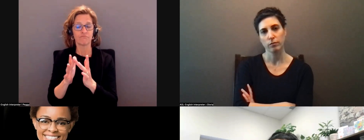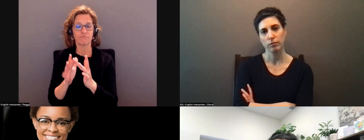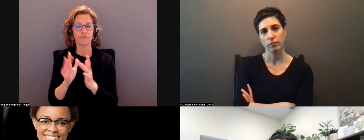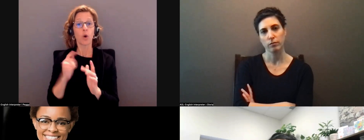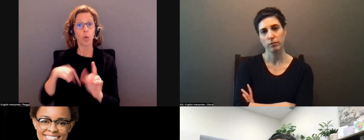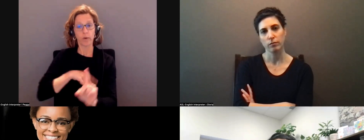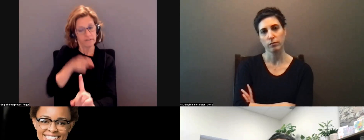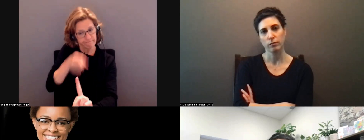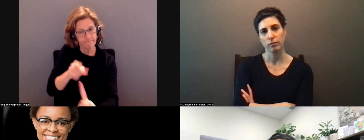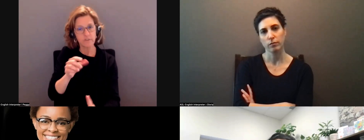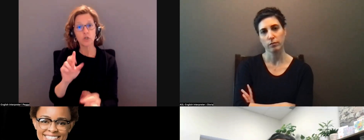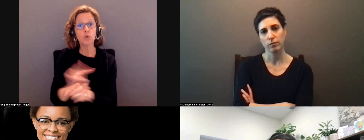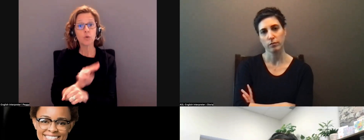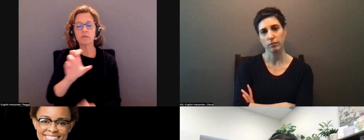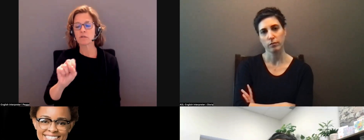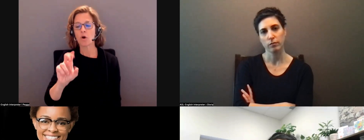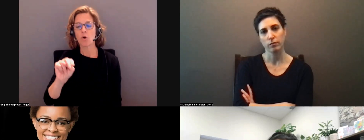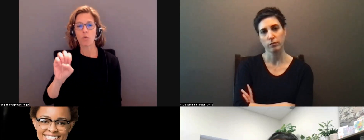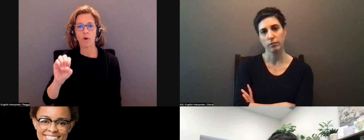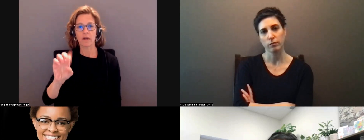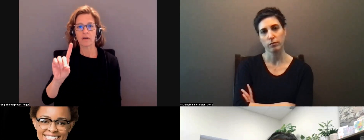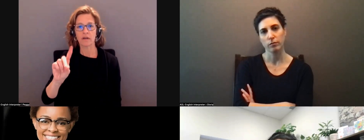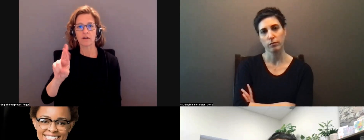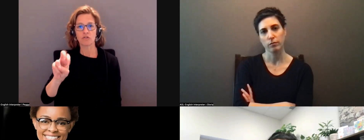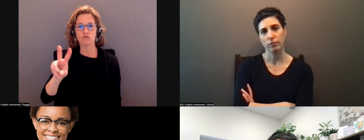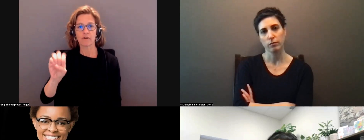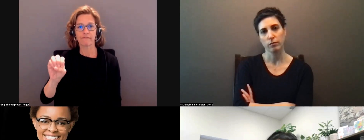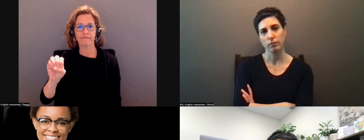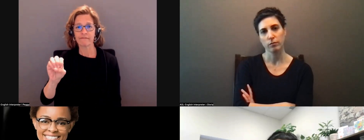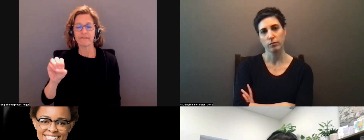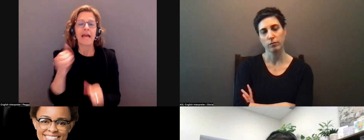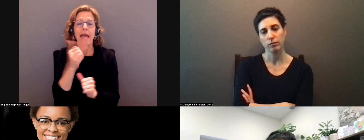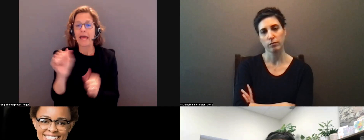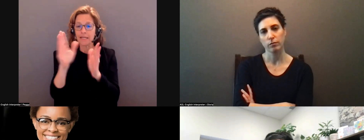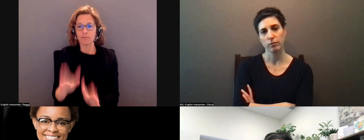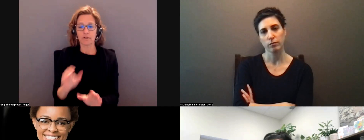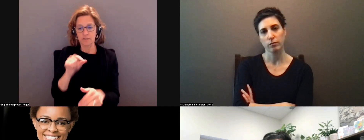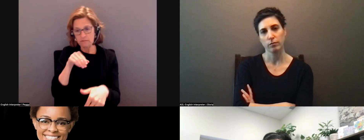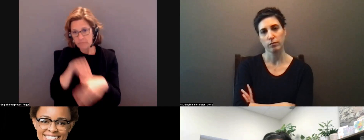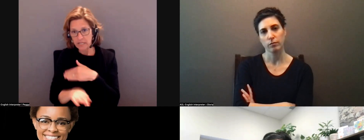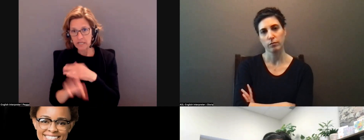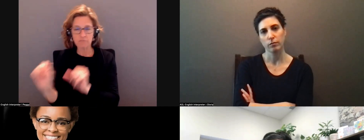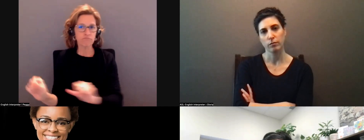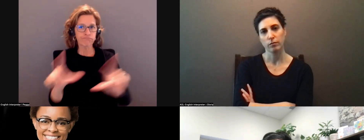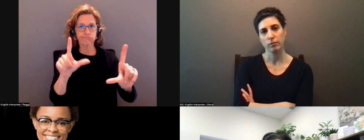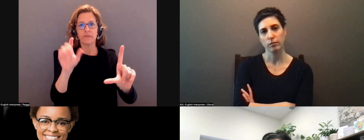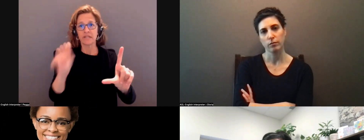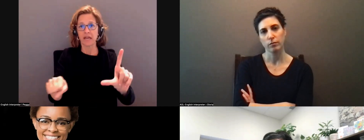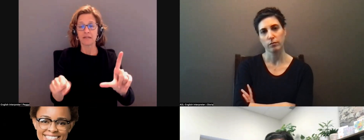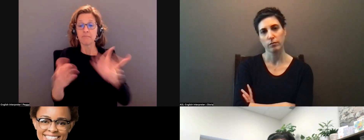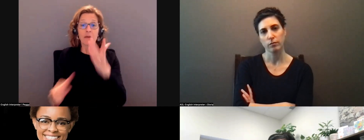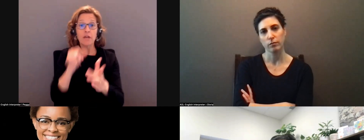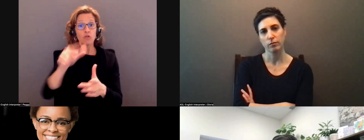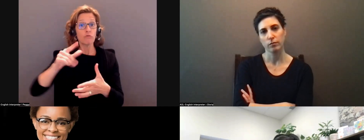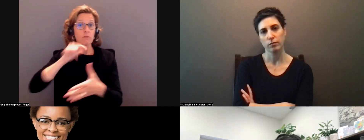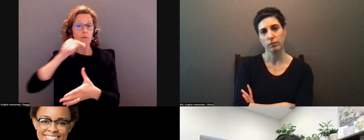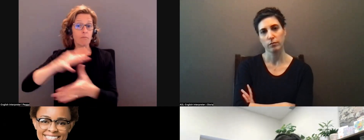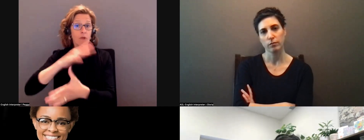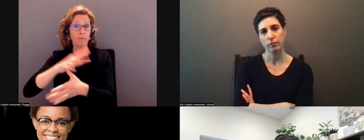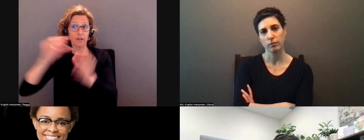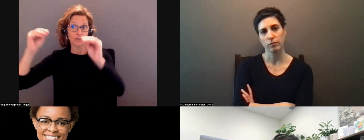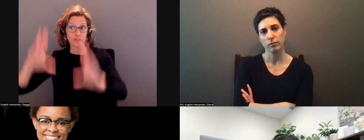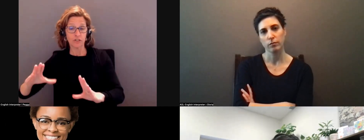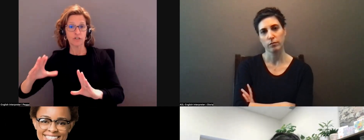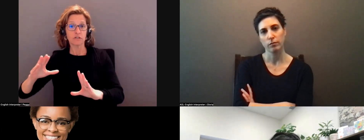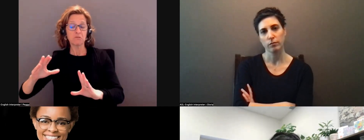OneDrive, even if it's, you know, a different learner than your particular instructor was the primary go-to for. Now everyone's